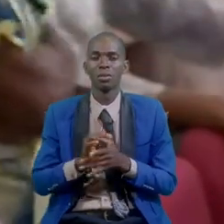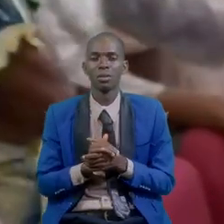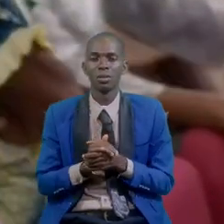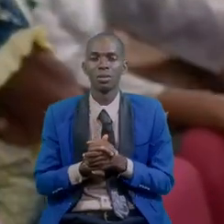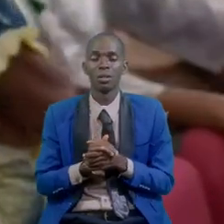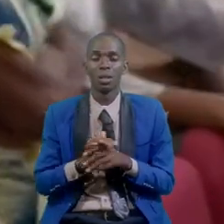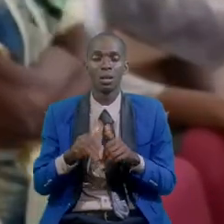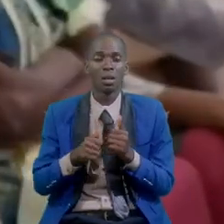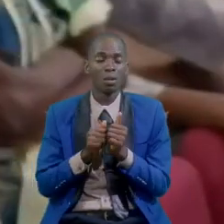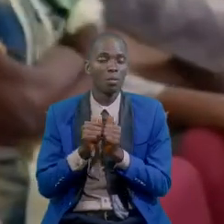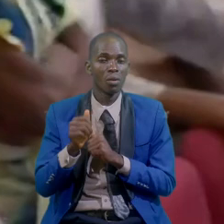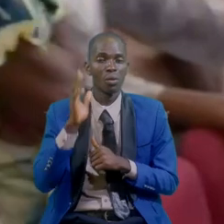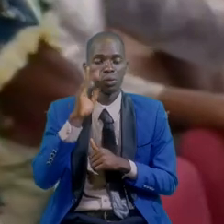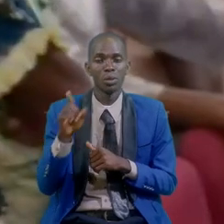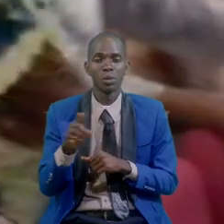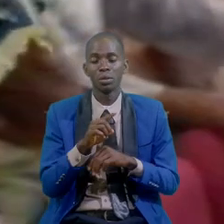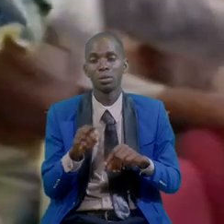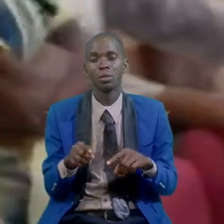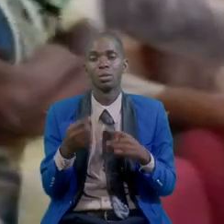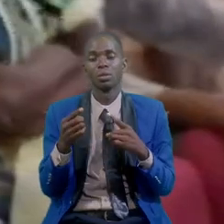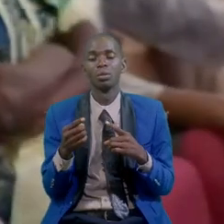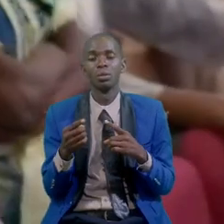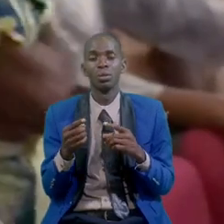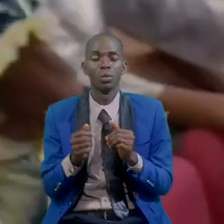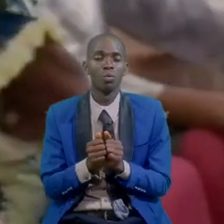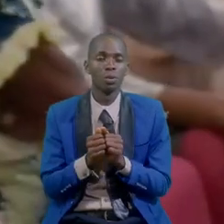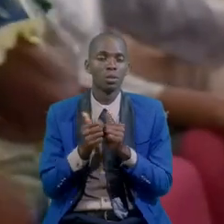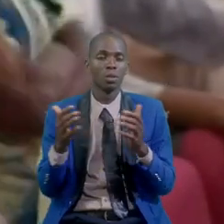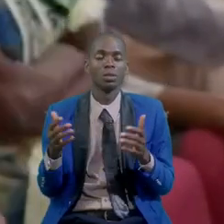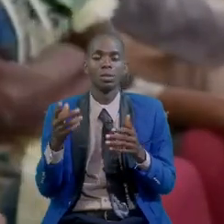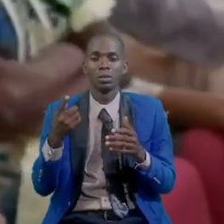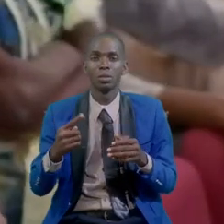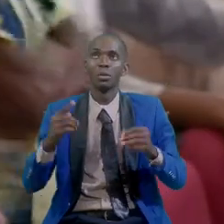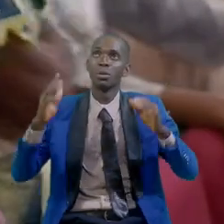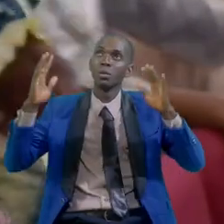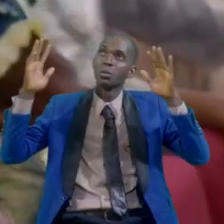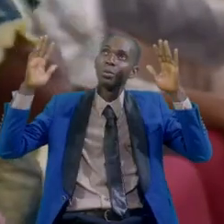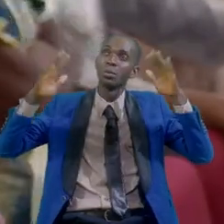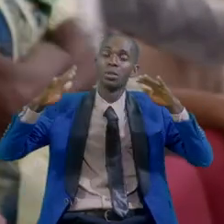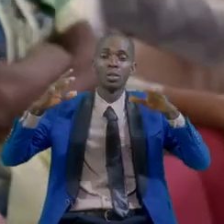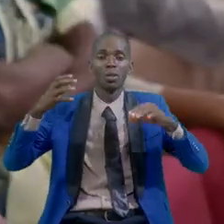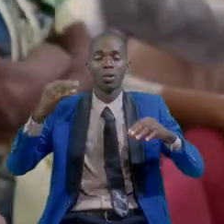How far will you go without the rain of revival?